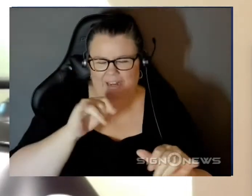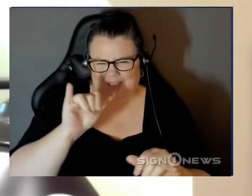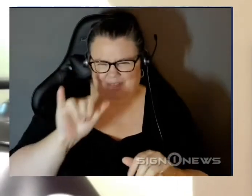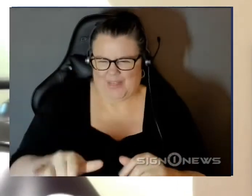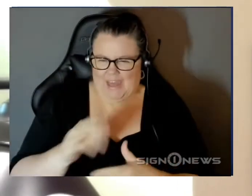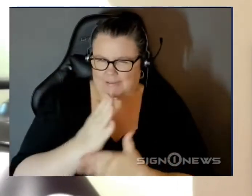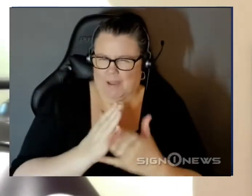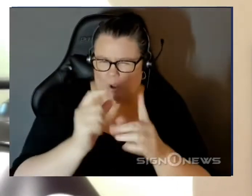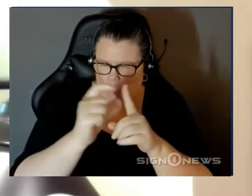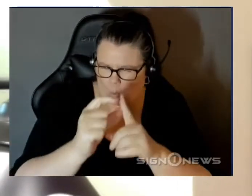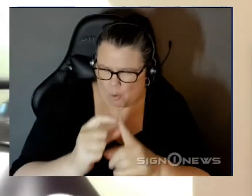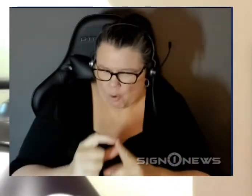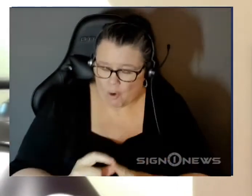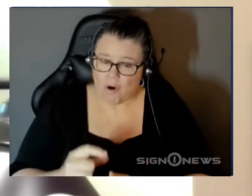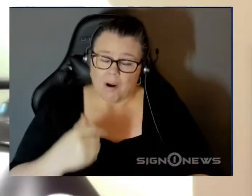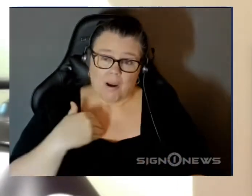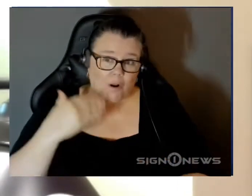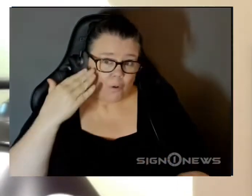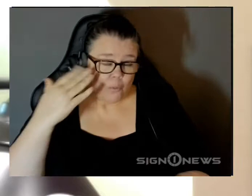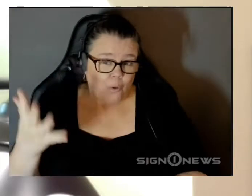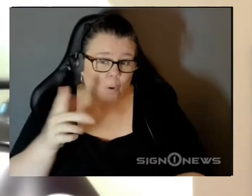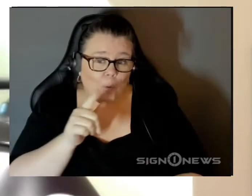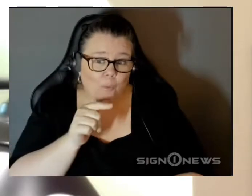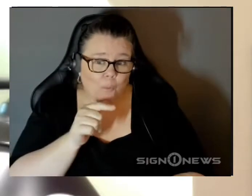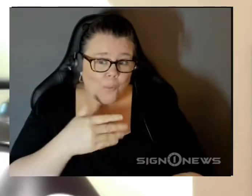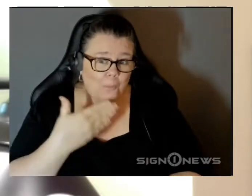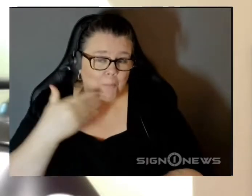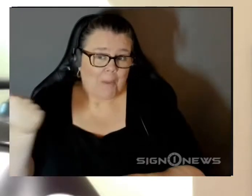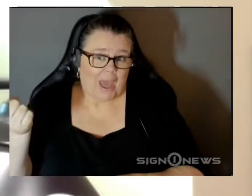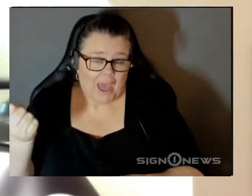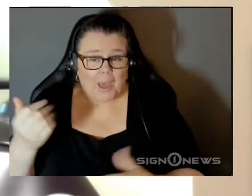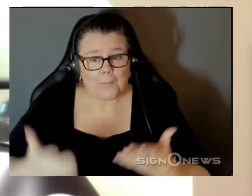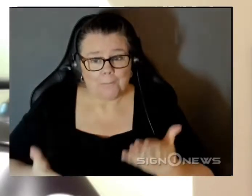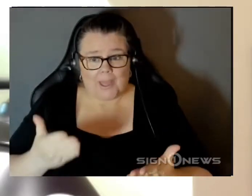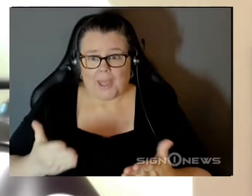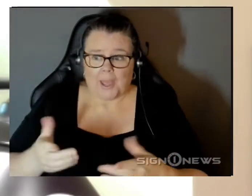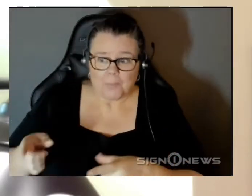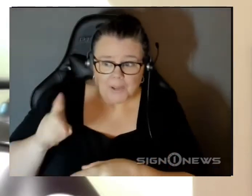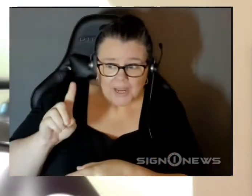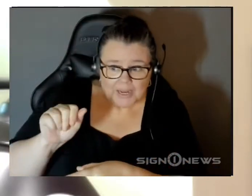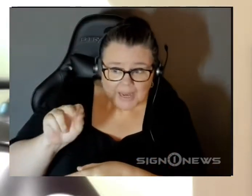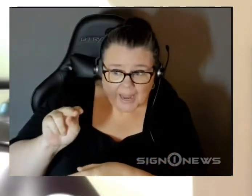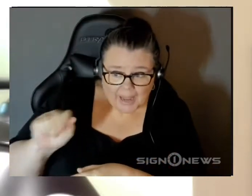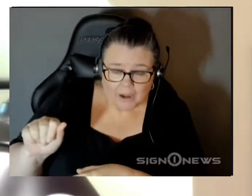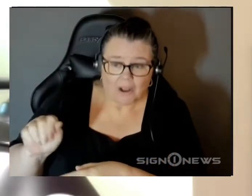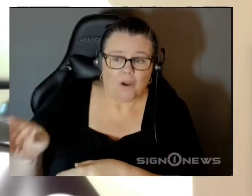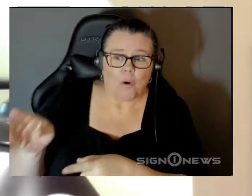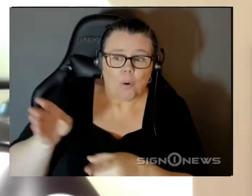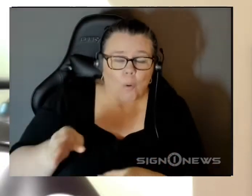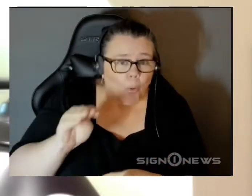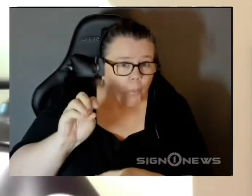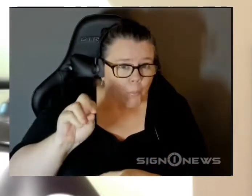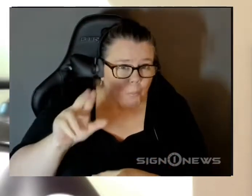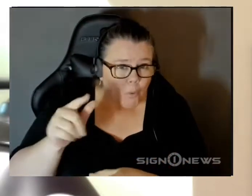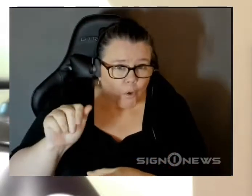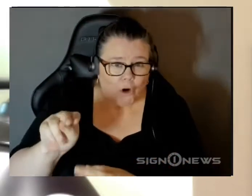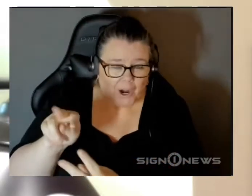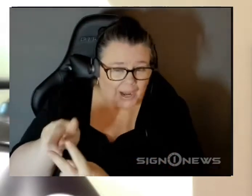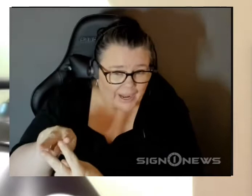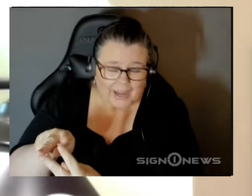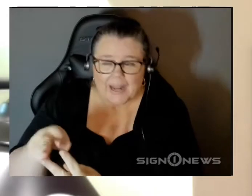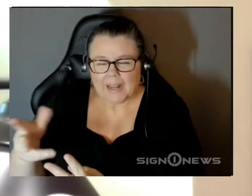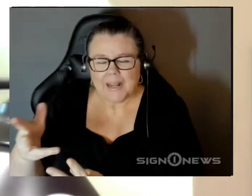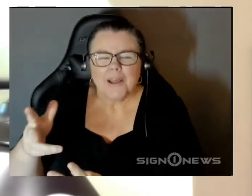So I don't know who the best person is for this, maybe either Dana or Morgan. Maybe can we start